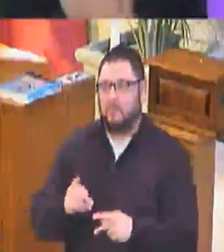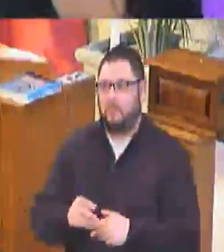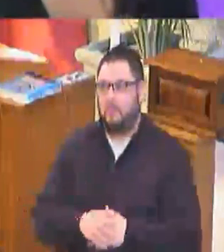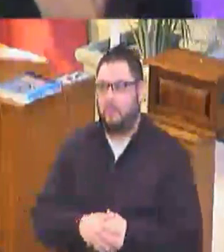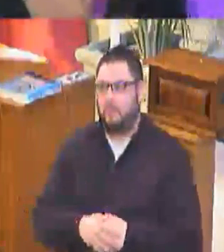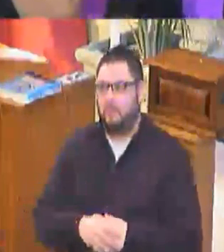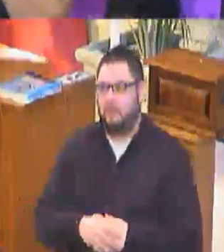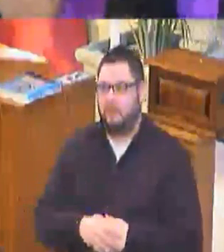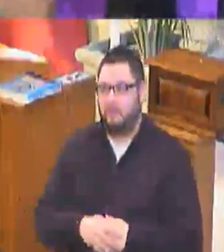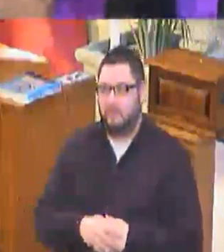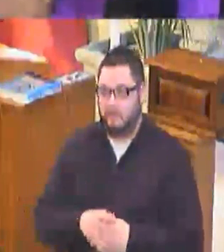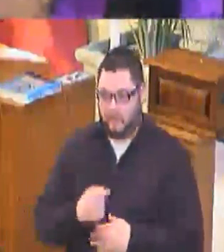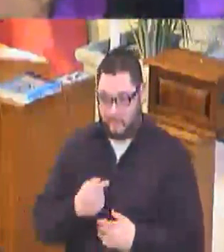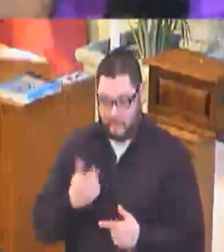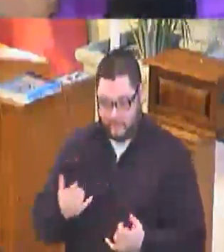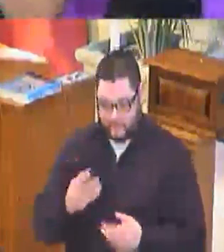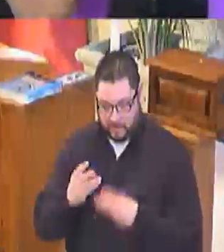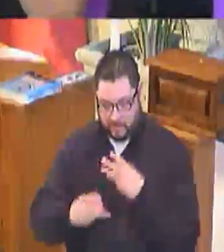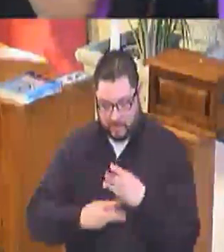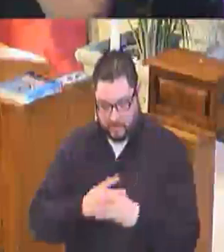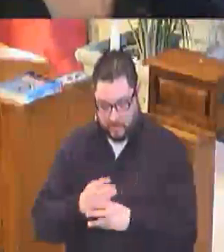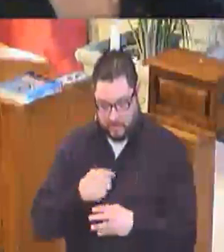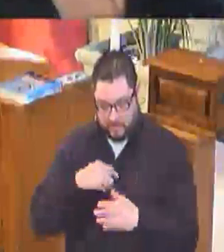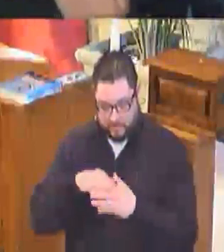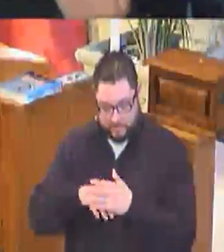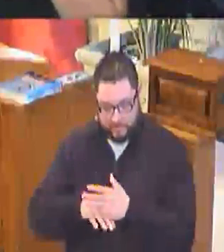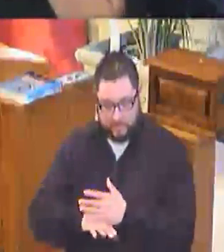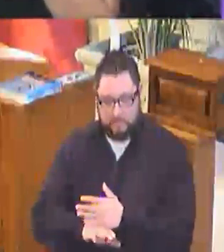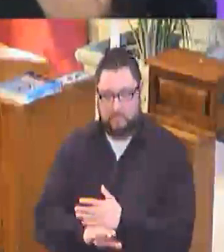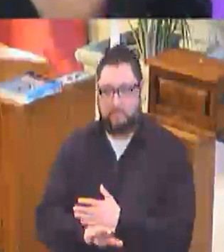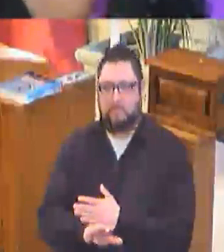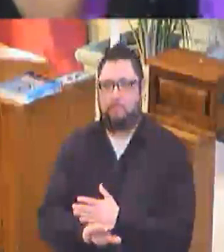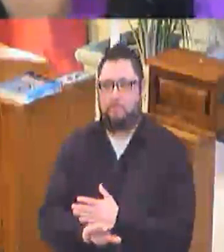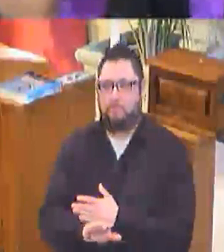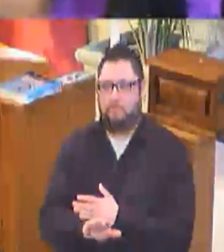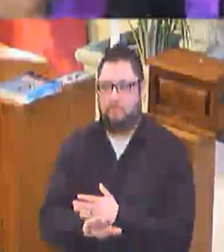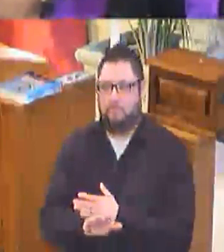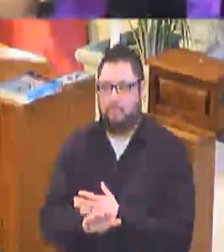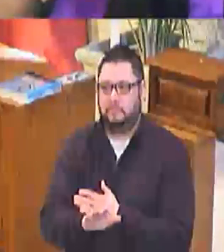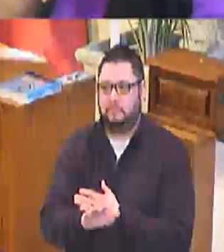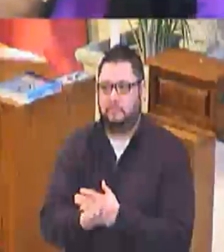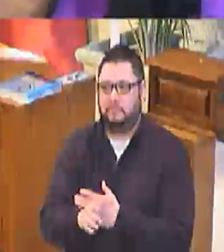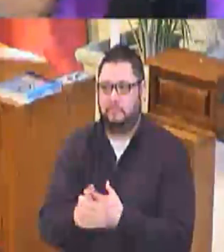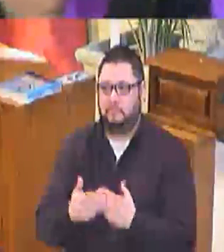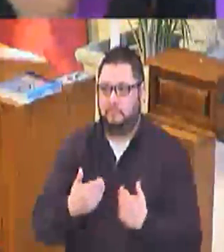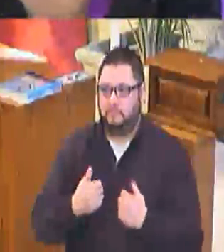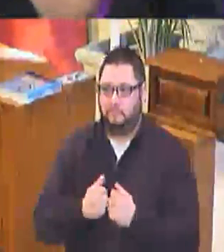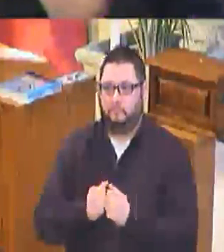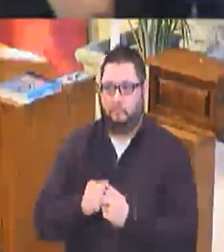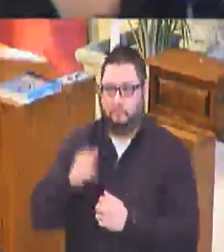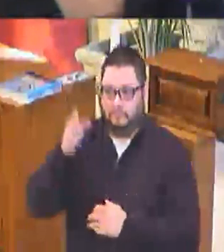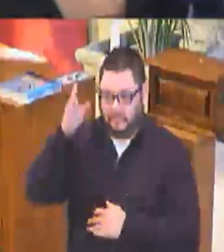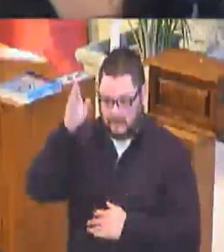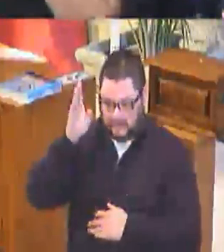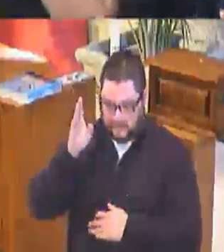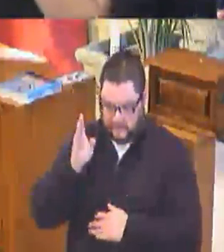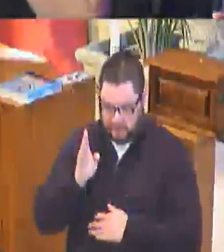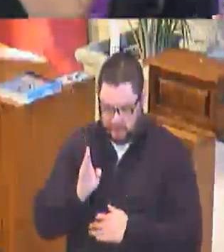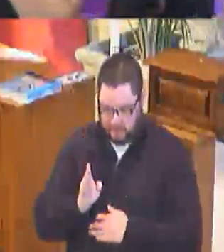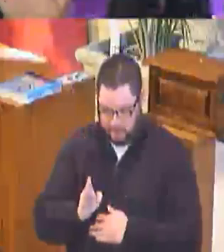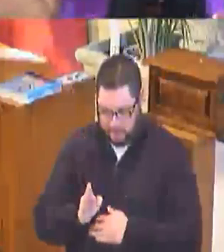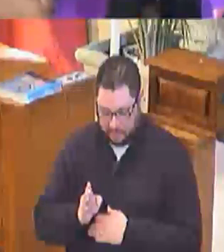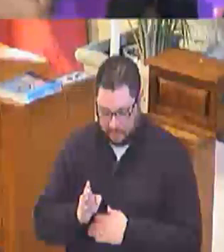I came into this world with God, and when